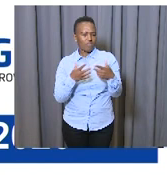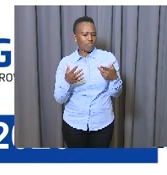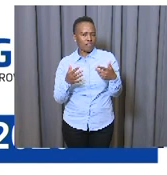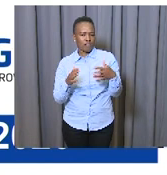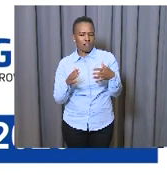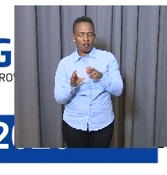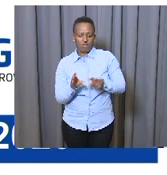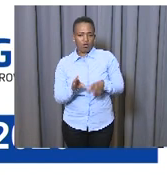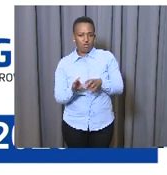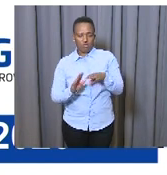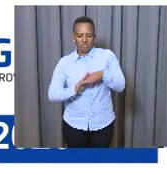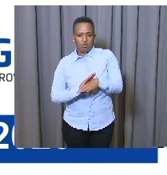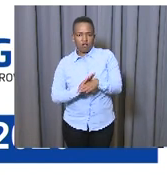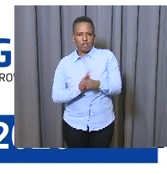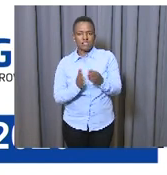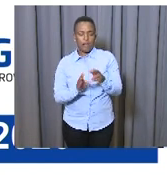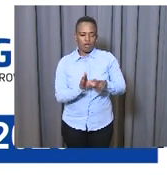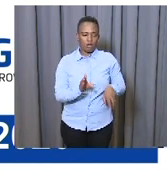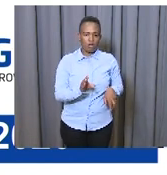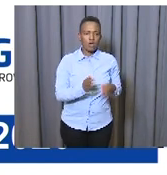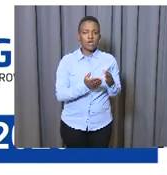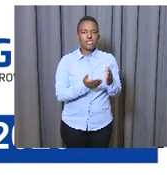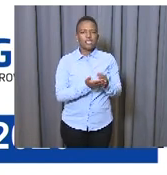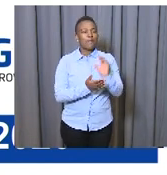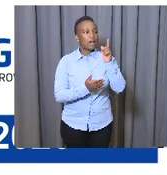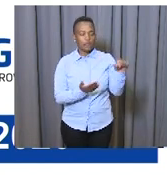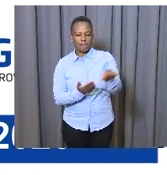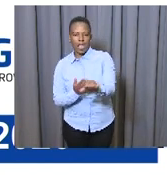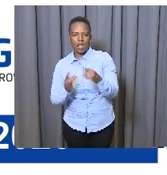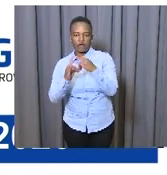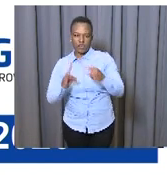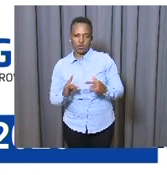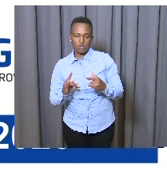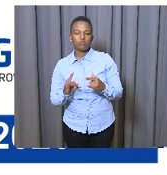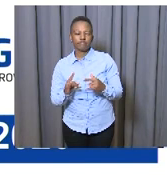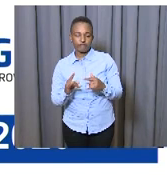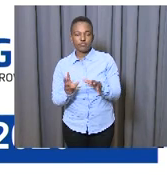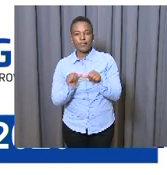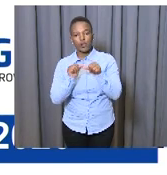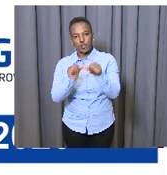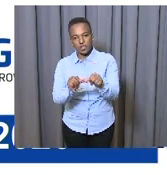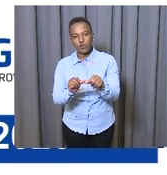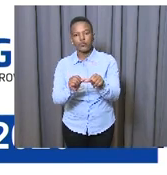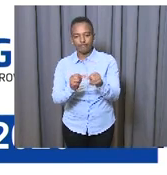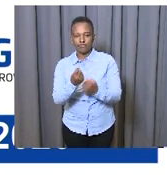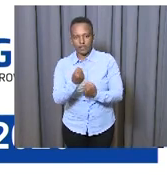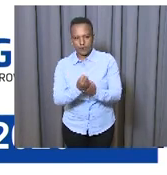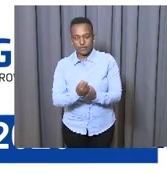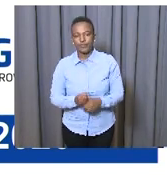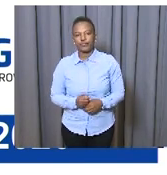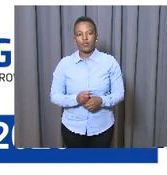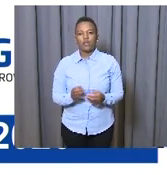others leave, and then they come back later to the shelters. But we continue to attend to those. We also provide in